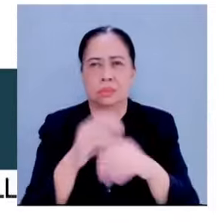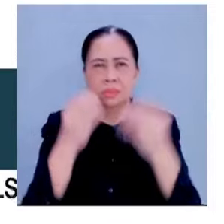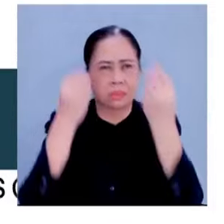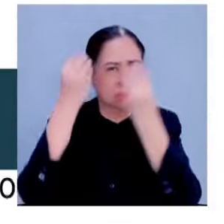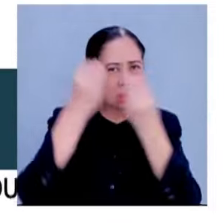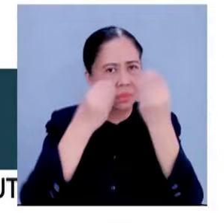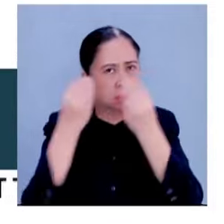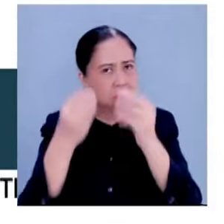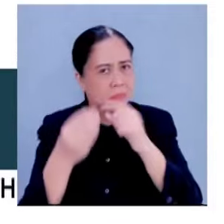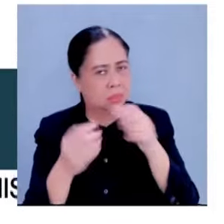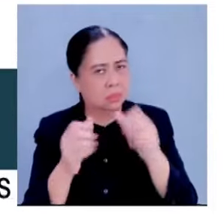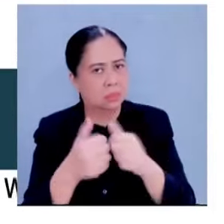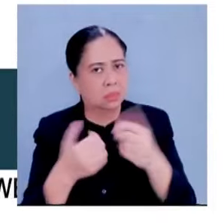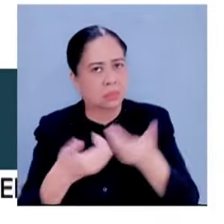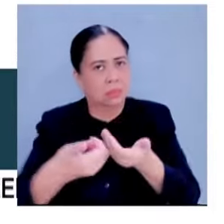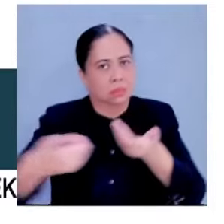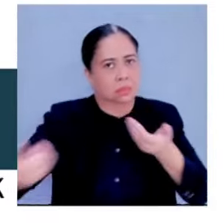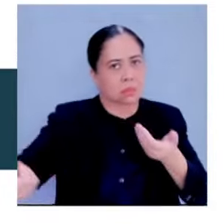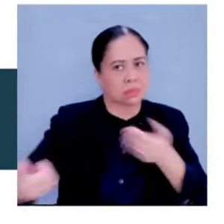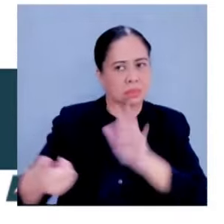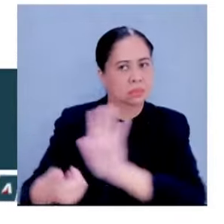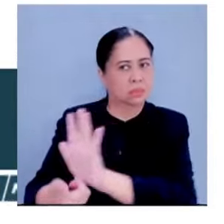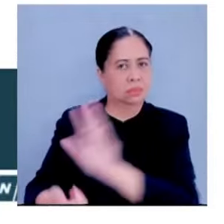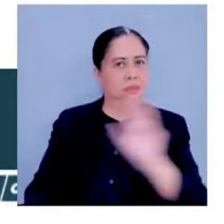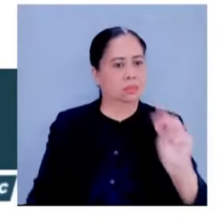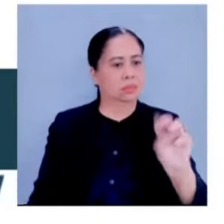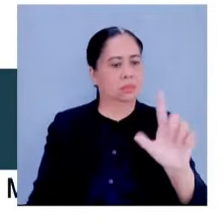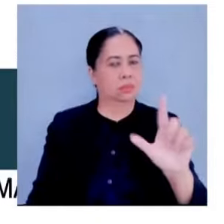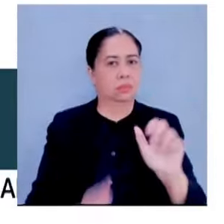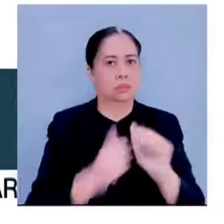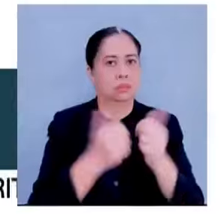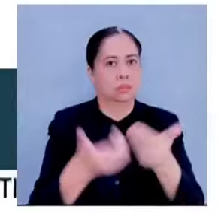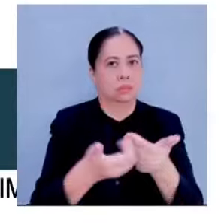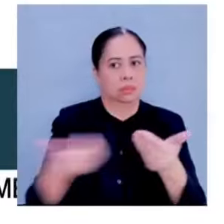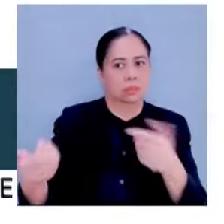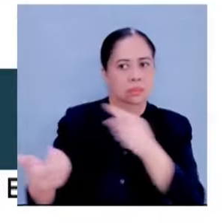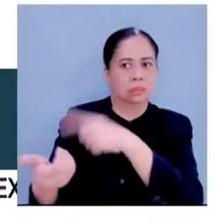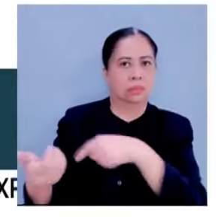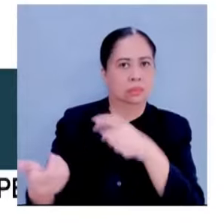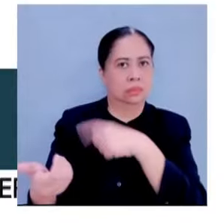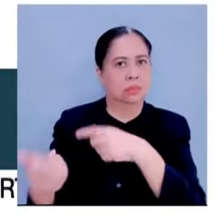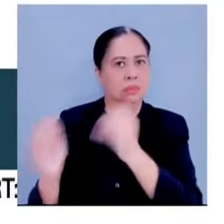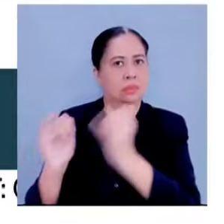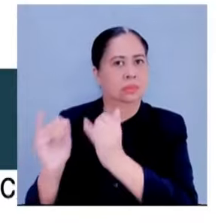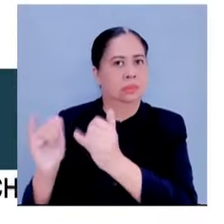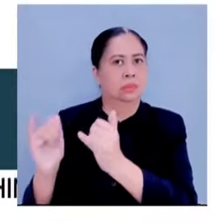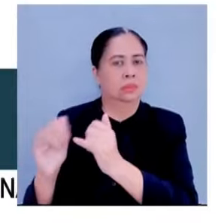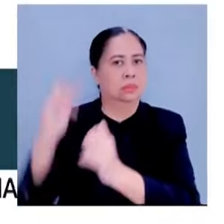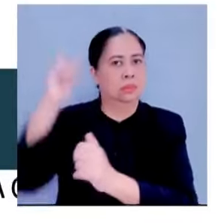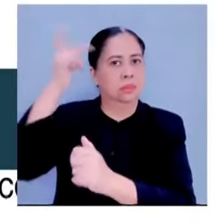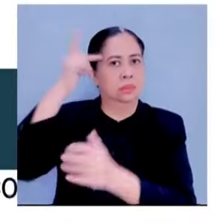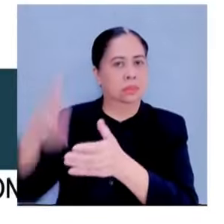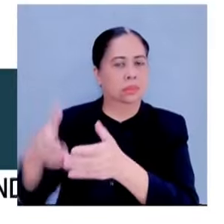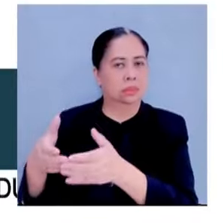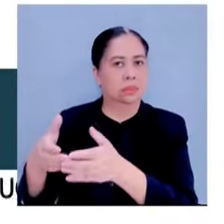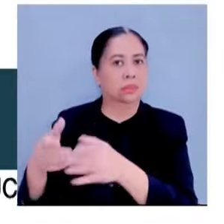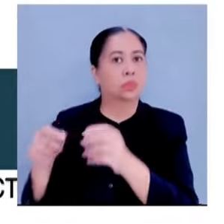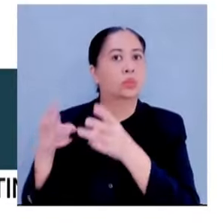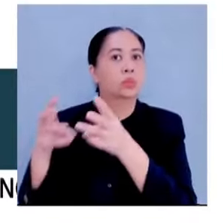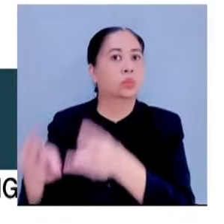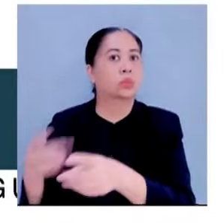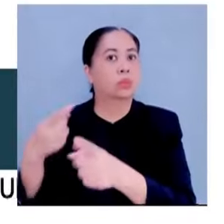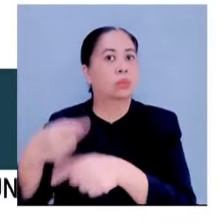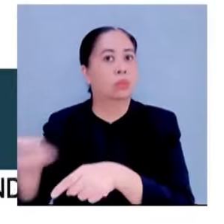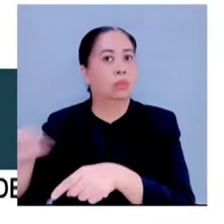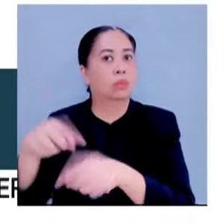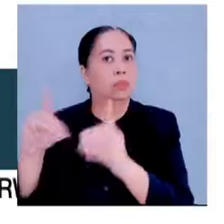distinguish yourselves? ML, how is it distinct and separate from how it is being used now as a backdoor for these